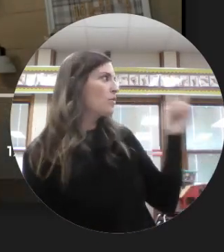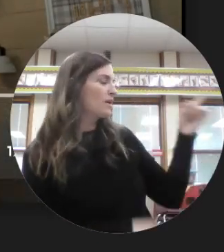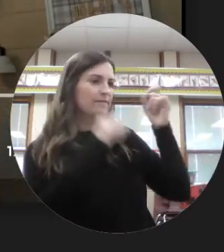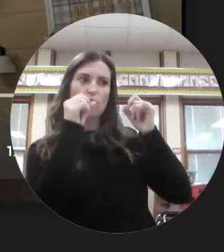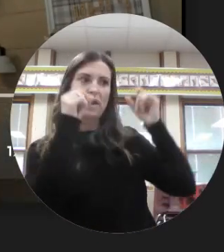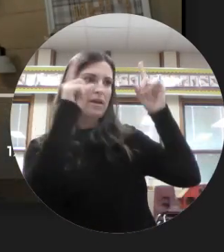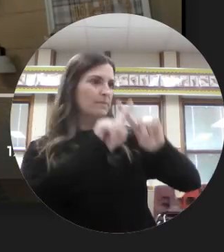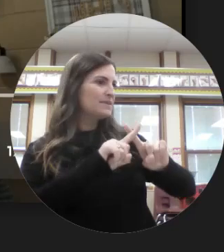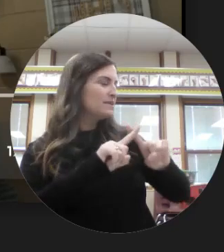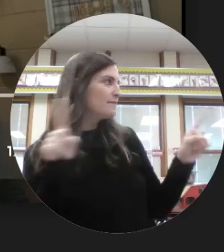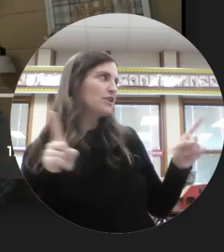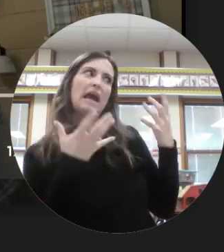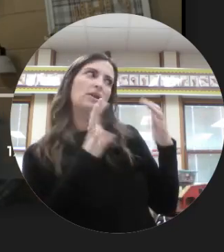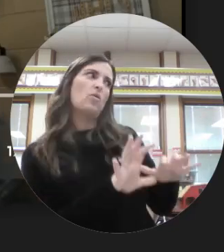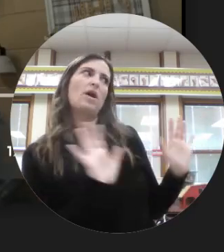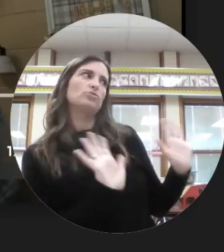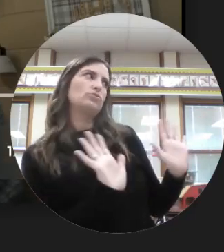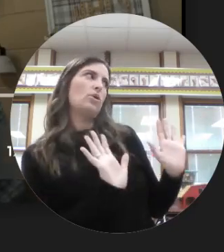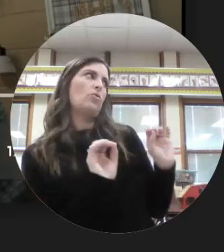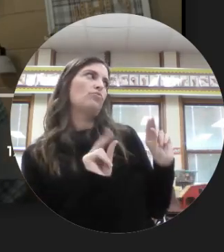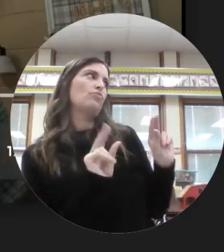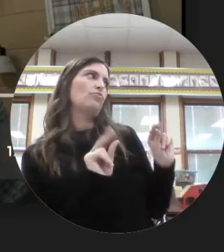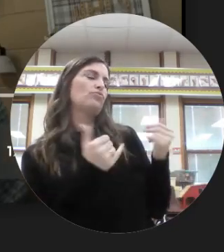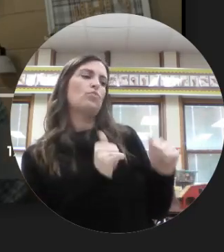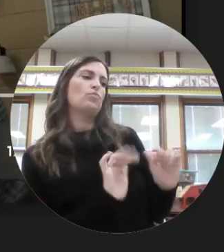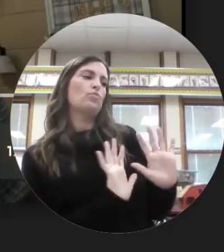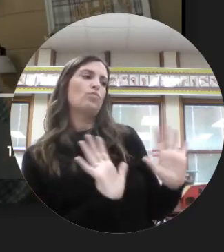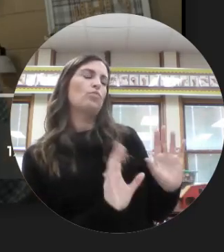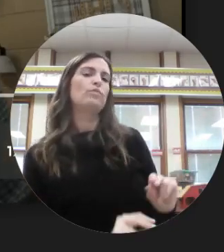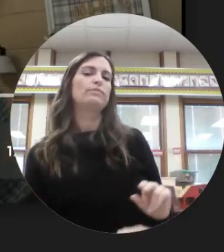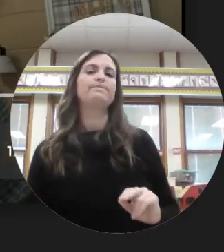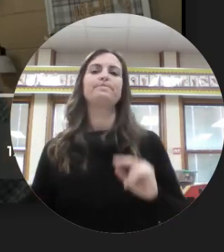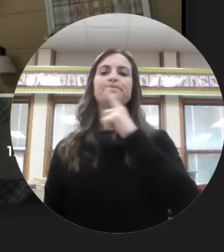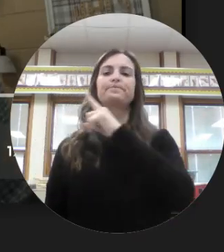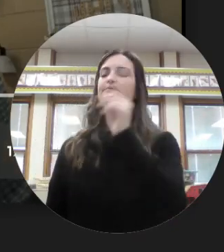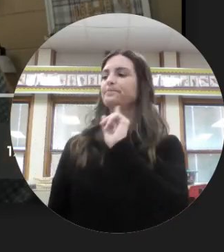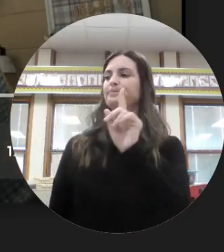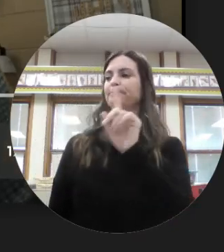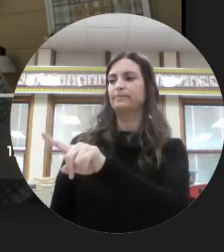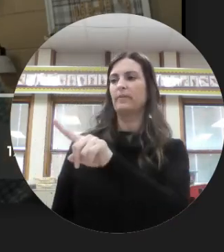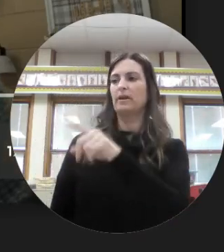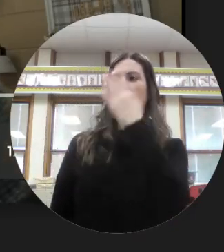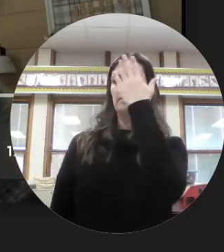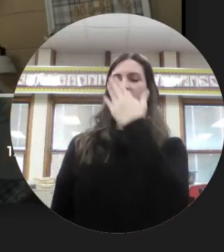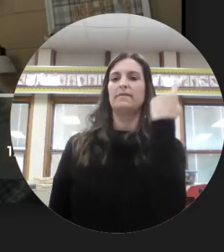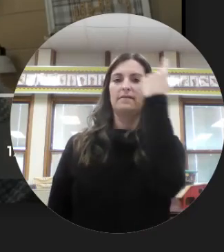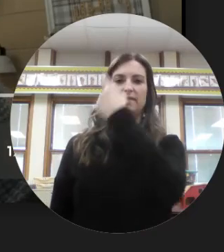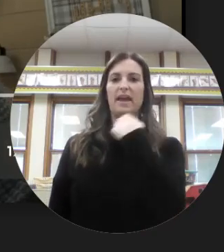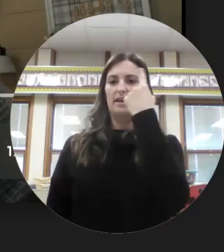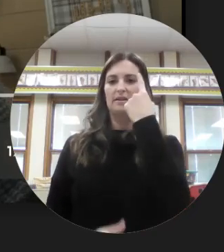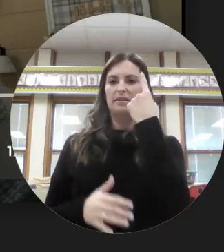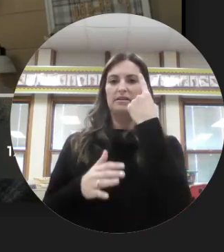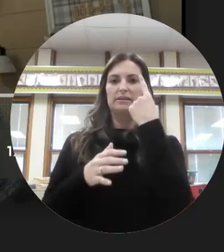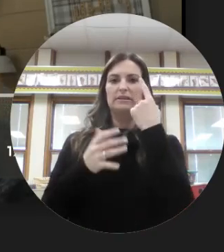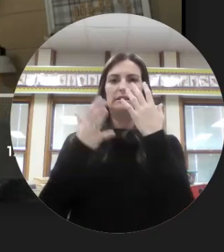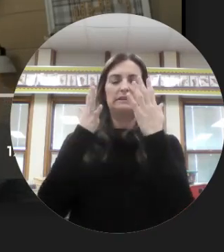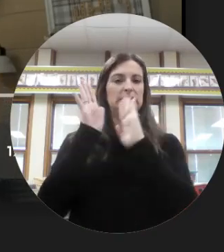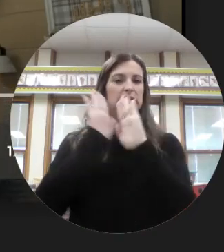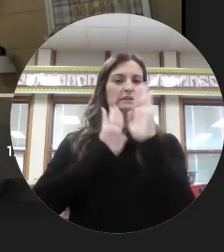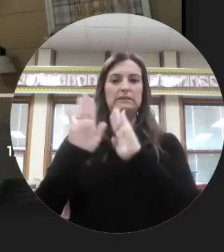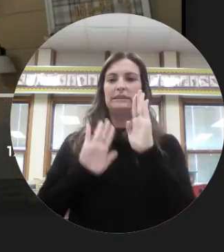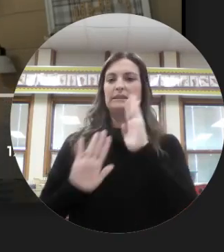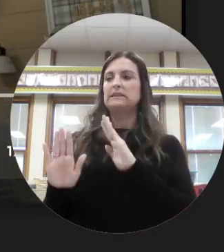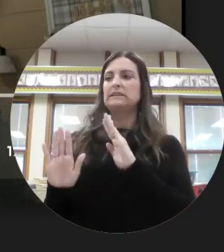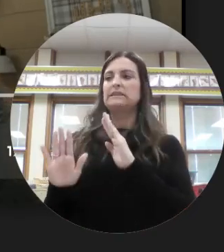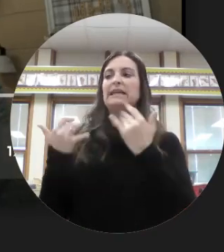never wake up? Mama, I don't want to shut you down." Roz turned her head back round and saw that Brightbill's face was once again scrunched with worry. She